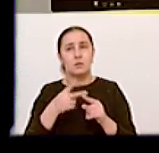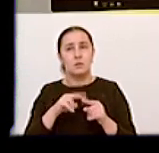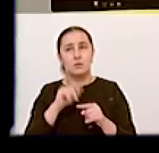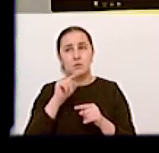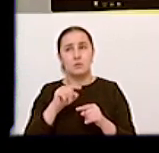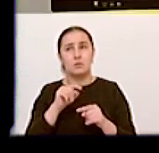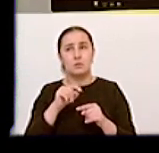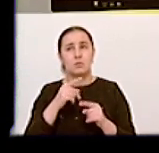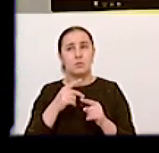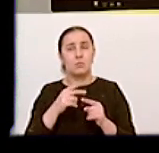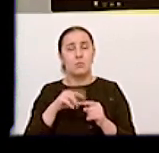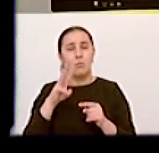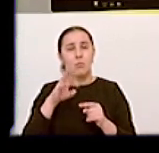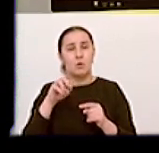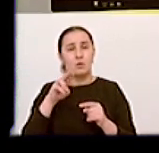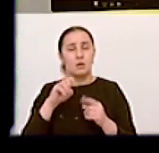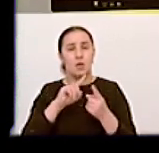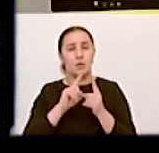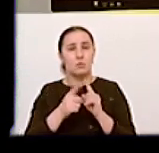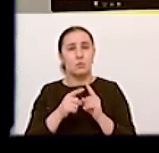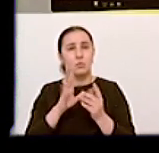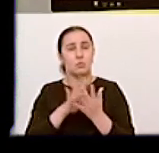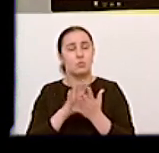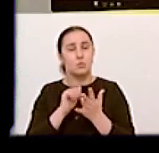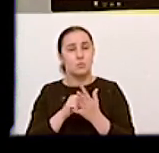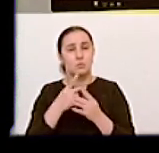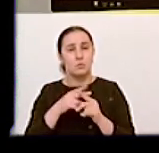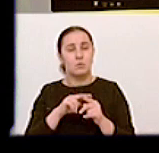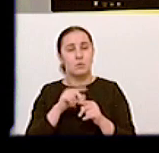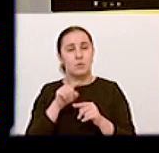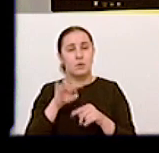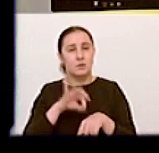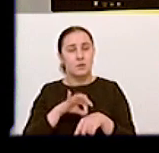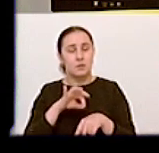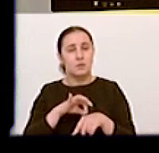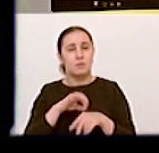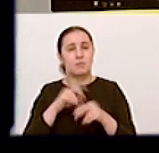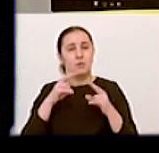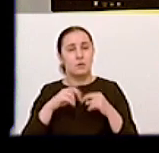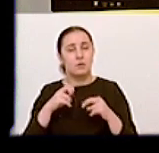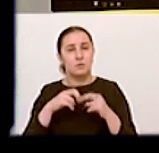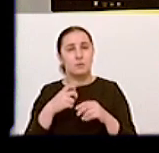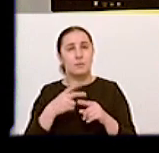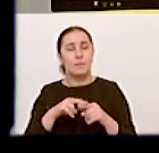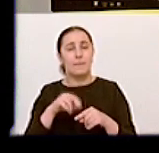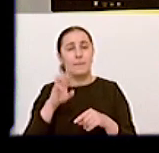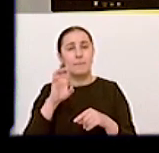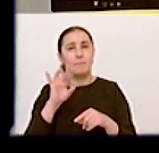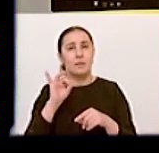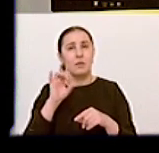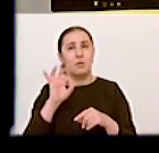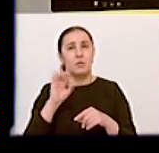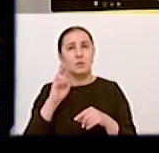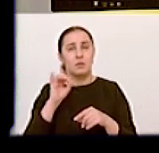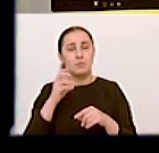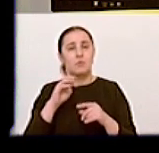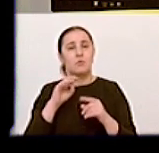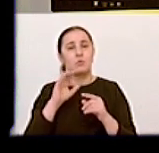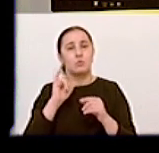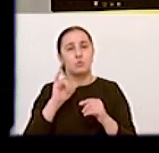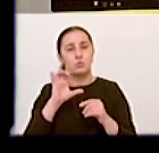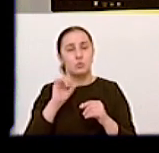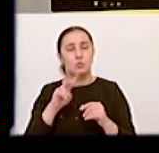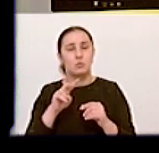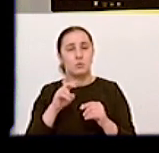Aynan o'sha moddalar almashuvini buzilishi bilan boradigan kasalliklarni tekshirishda biokimyoviy usul qo'l keladi.